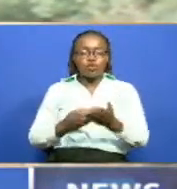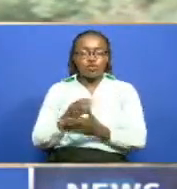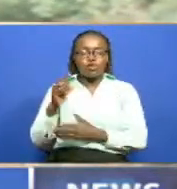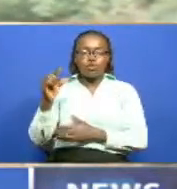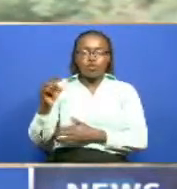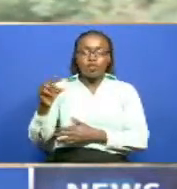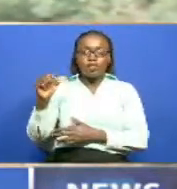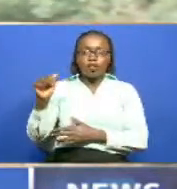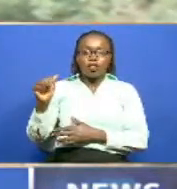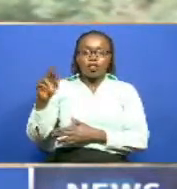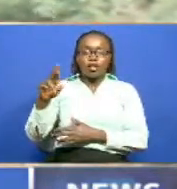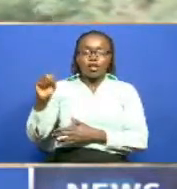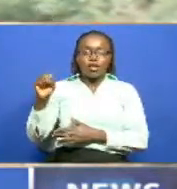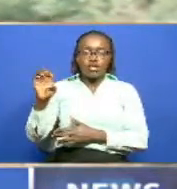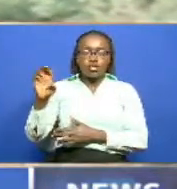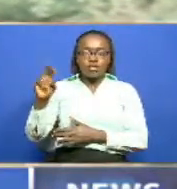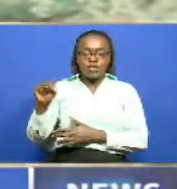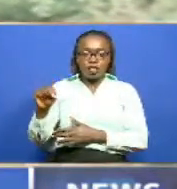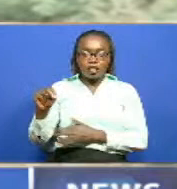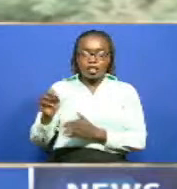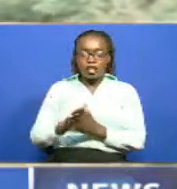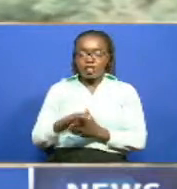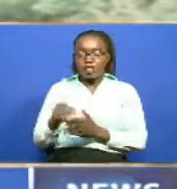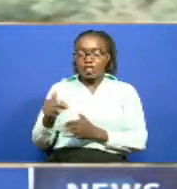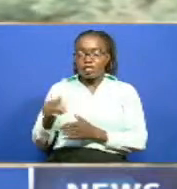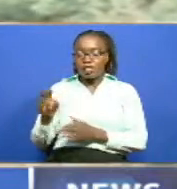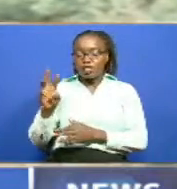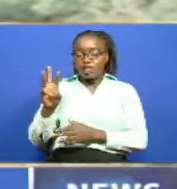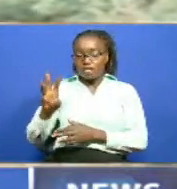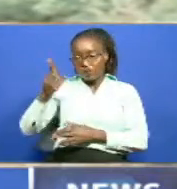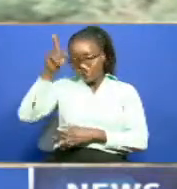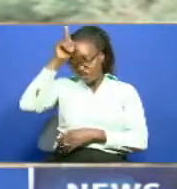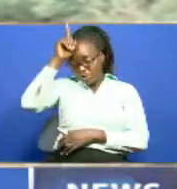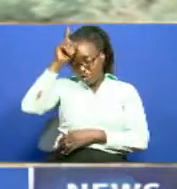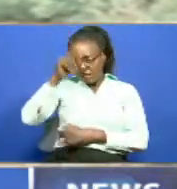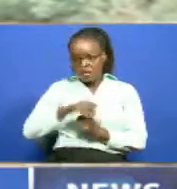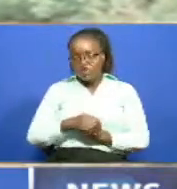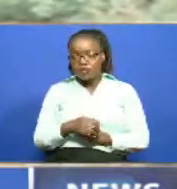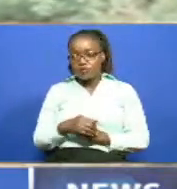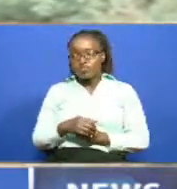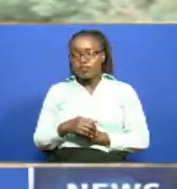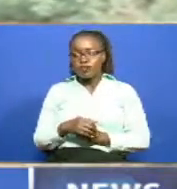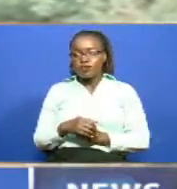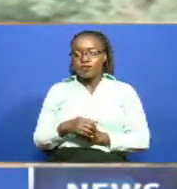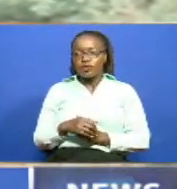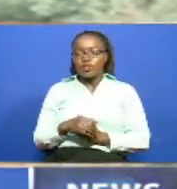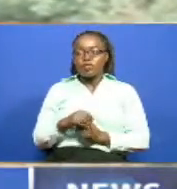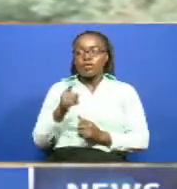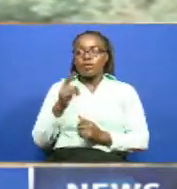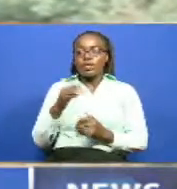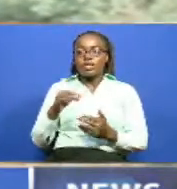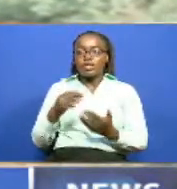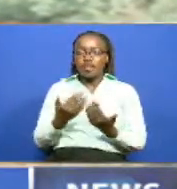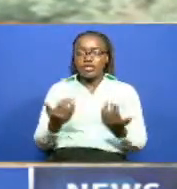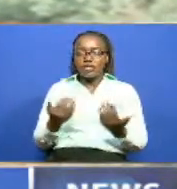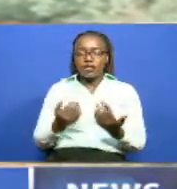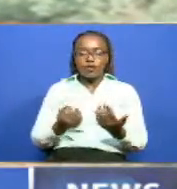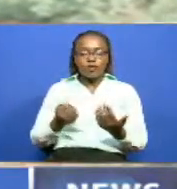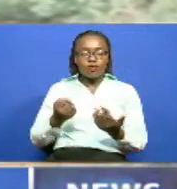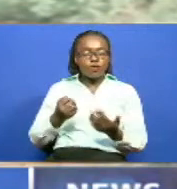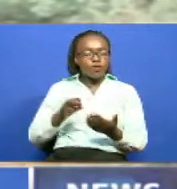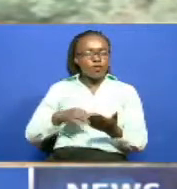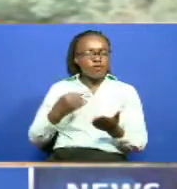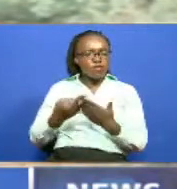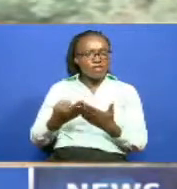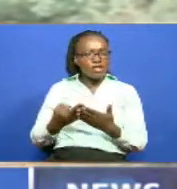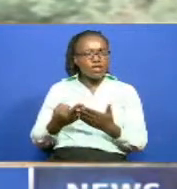Kilelengwani, Shirikisho and Chara. But one of the things that they failed to do is to understand exactly at what point